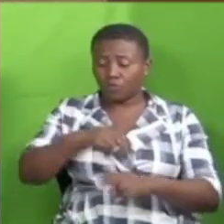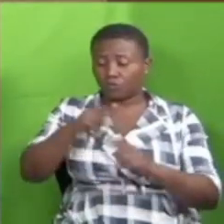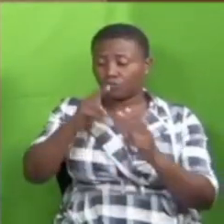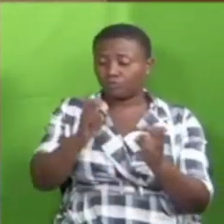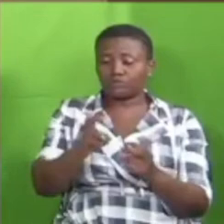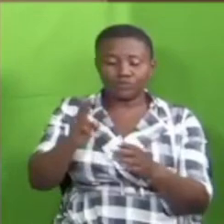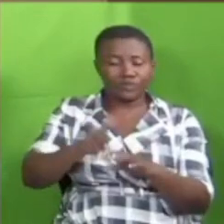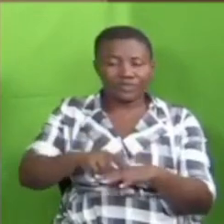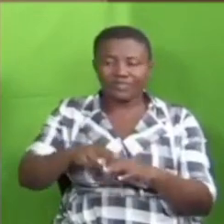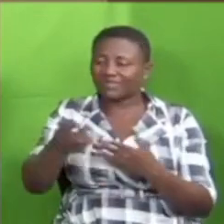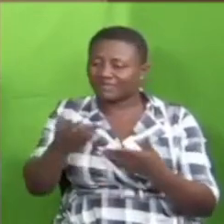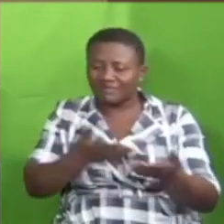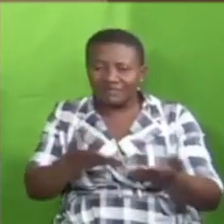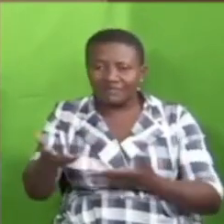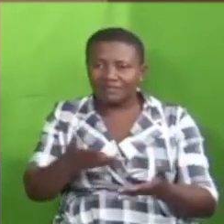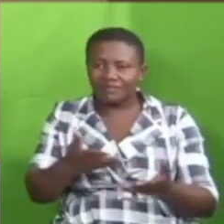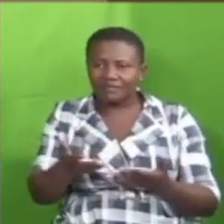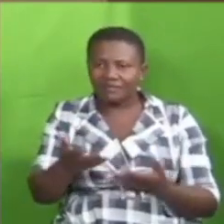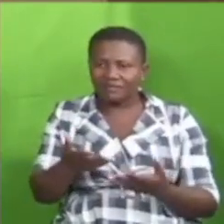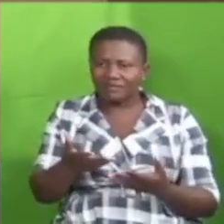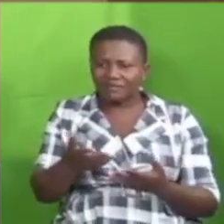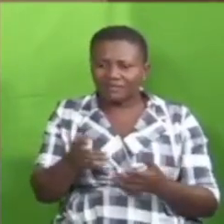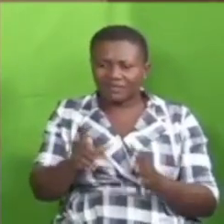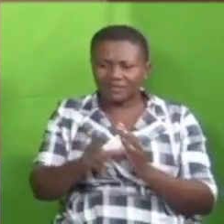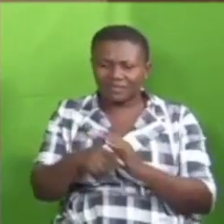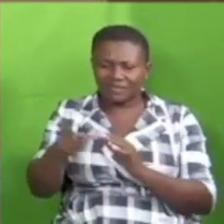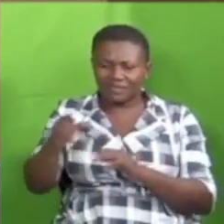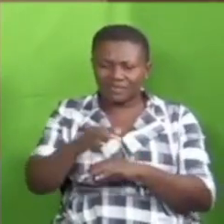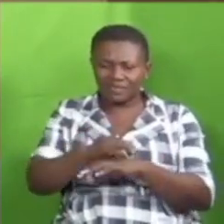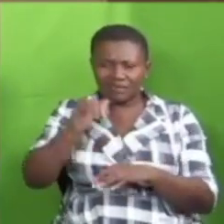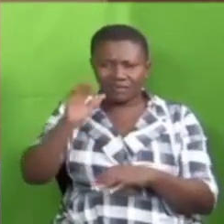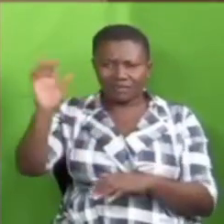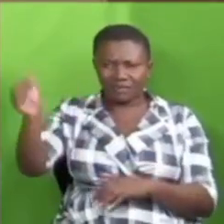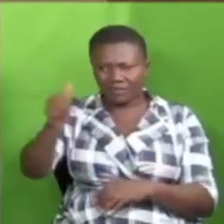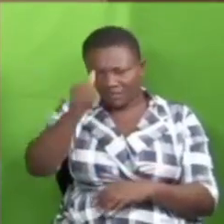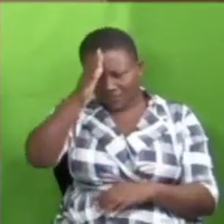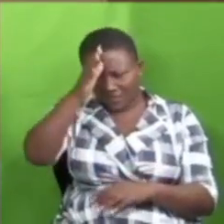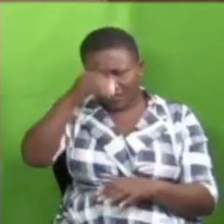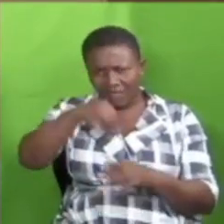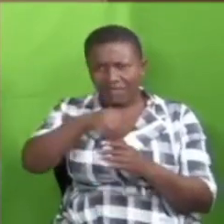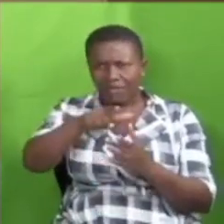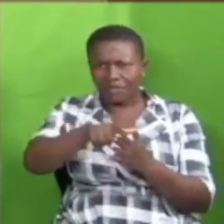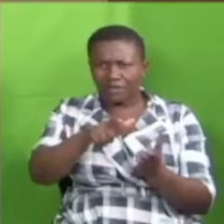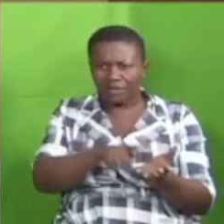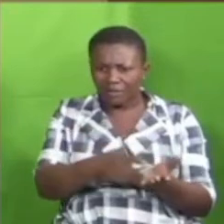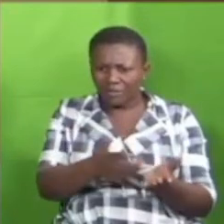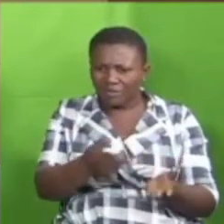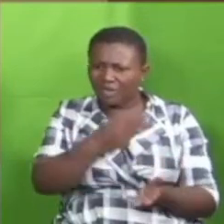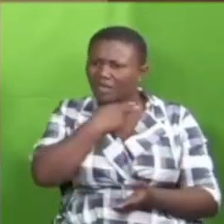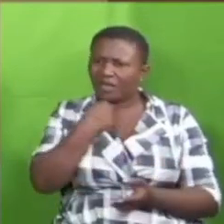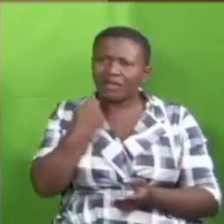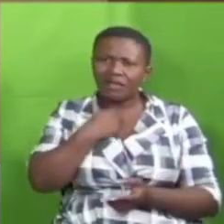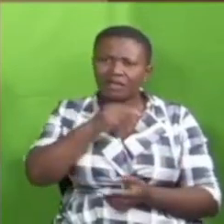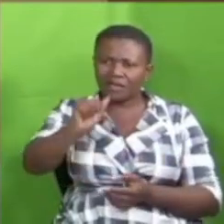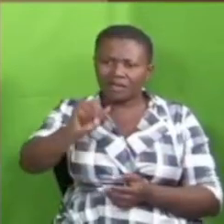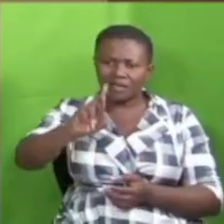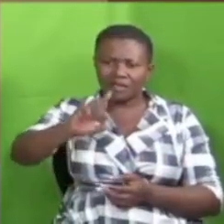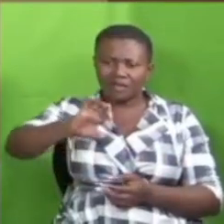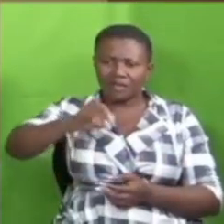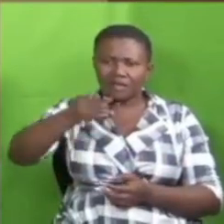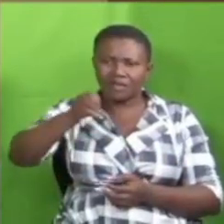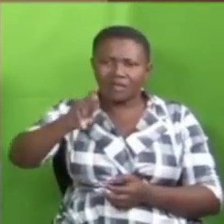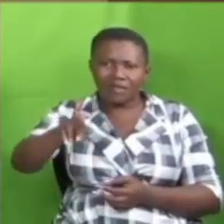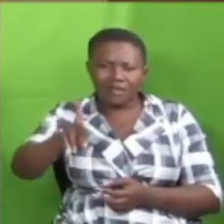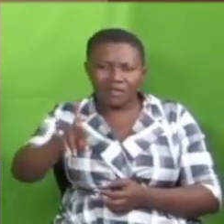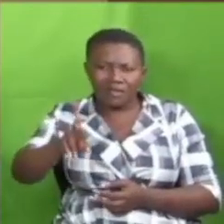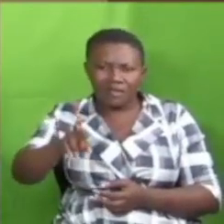call, and he mentioned his father-in-law and said, Apostle Acha. And I said, who is Apostle Acha?